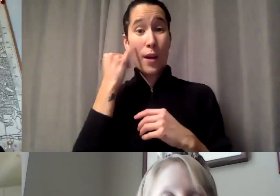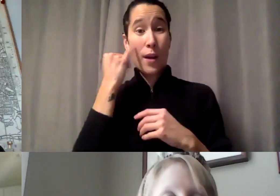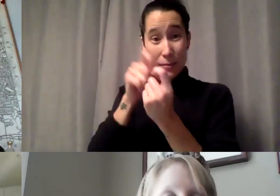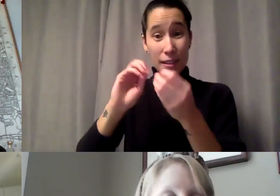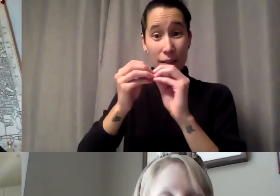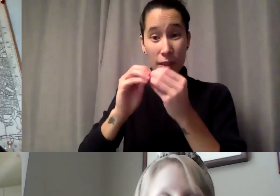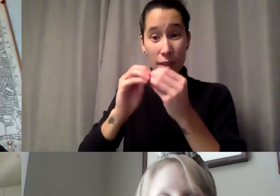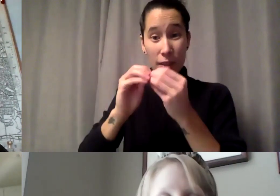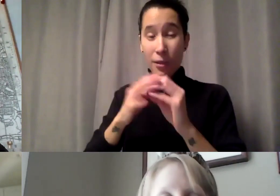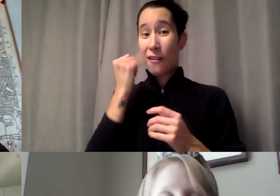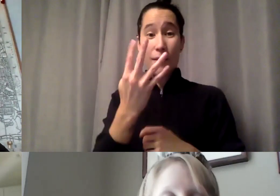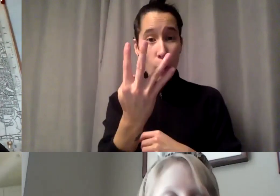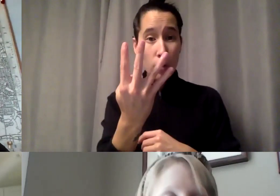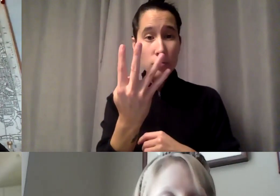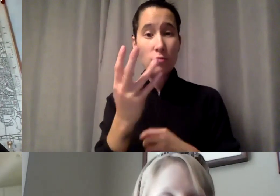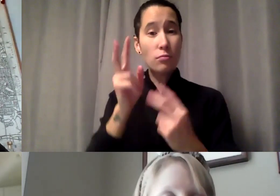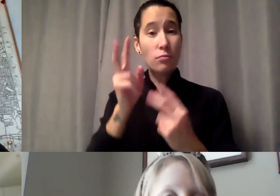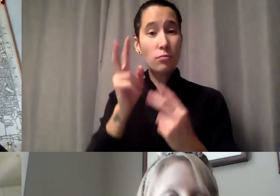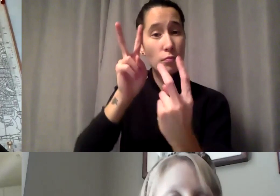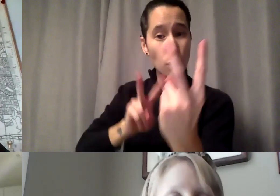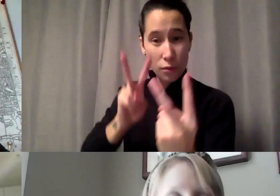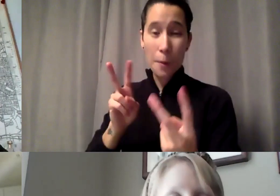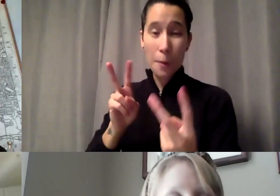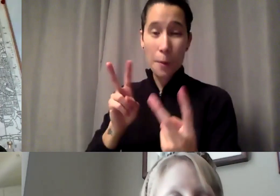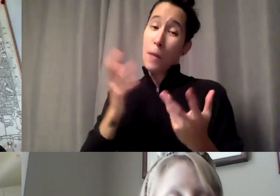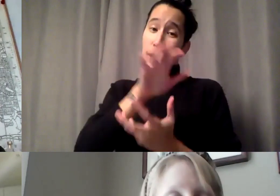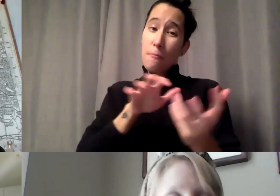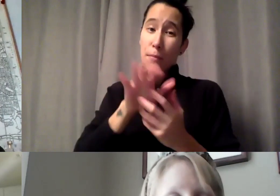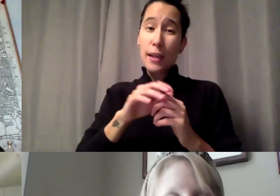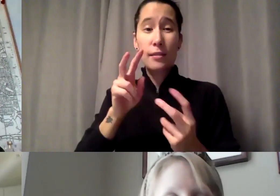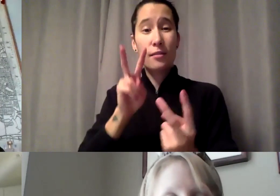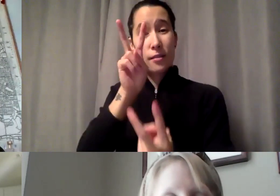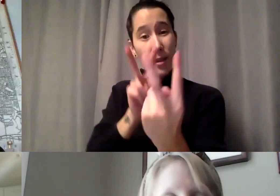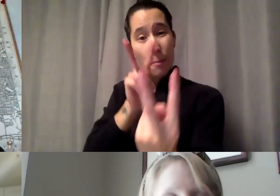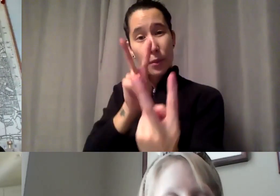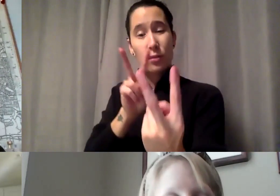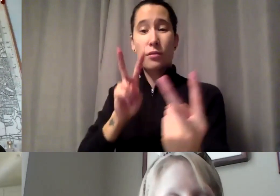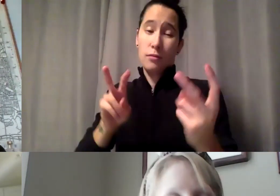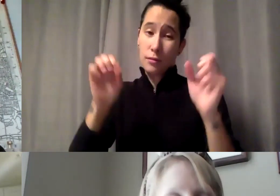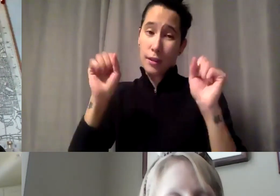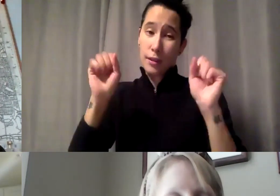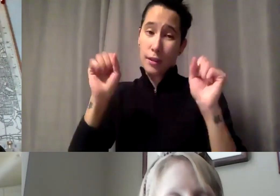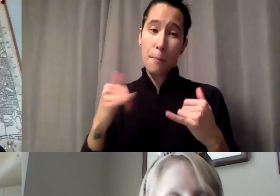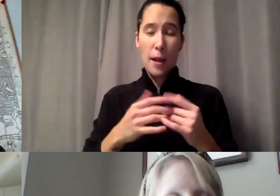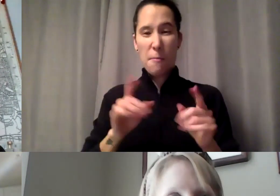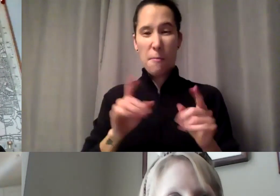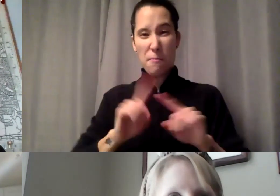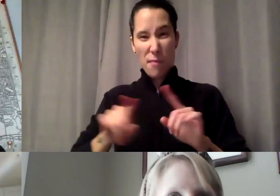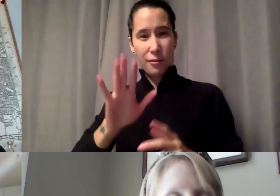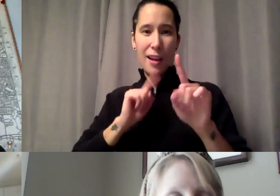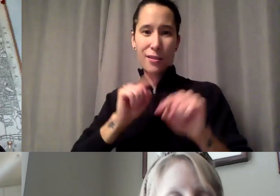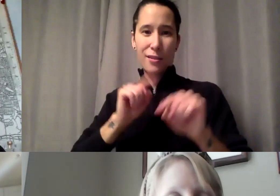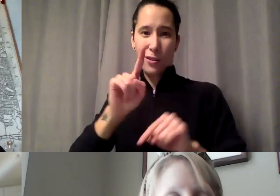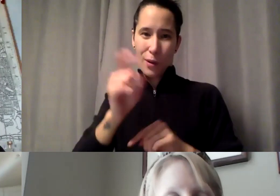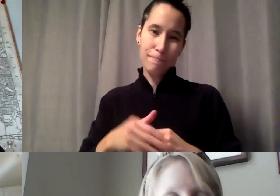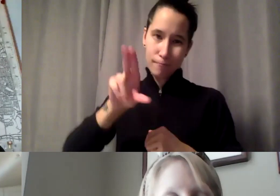is 4, maybe mixed doubles could occur, but right now the answer is no. Okay, and I just want to